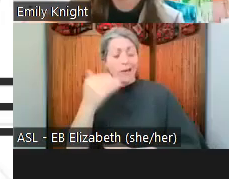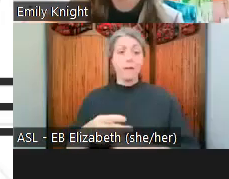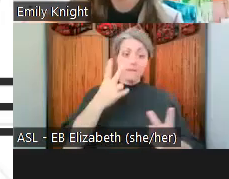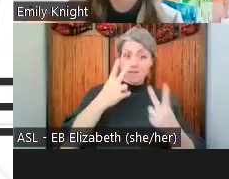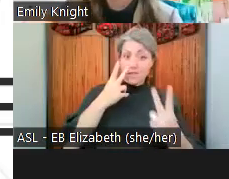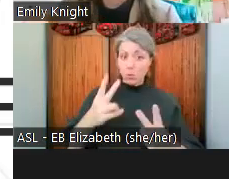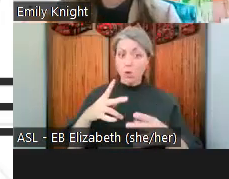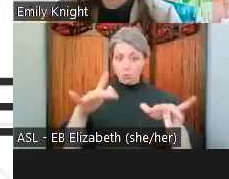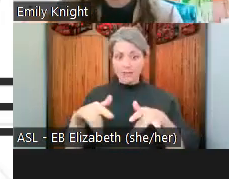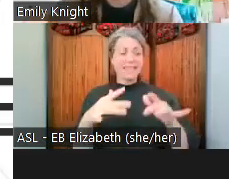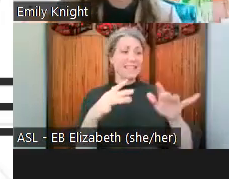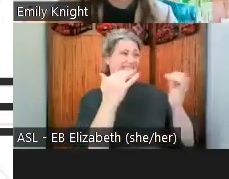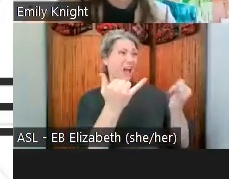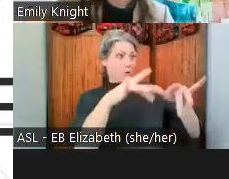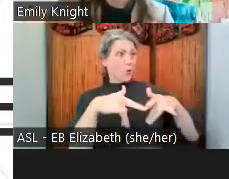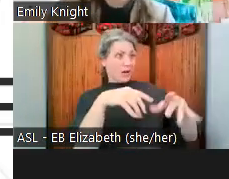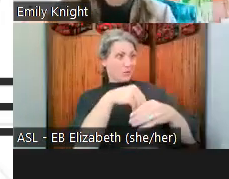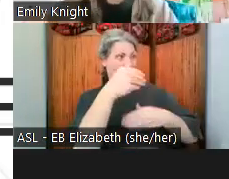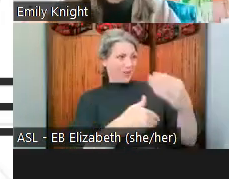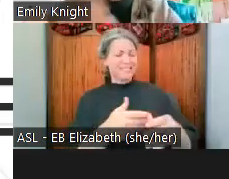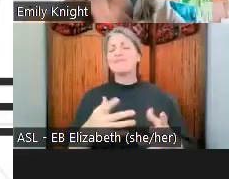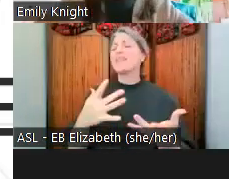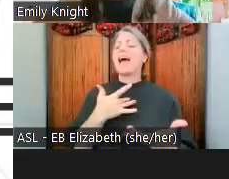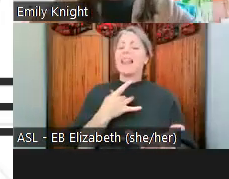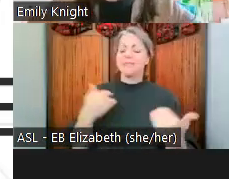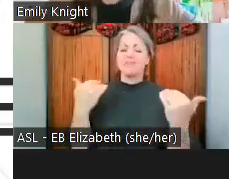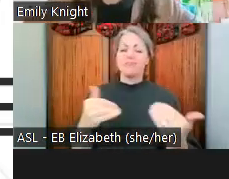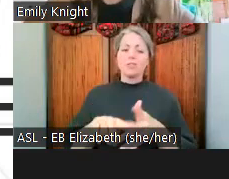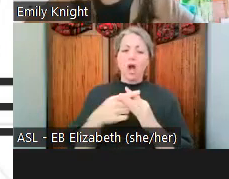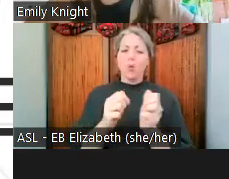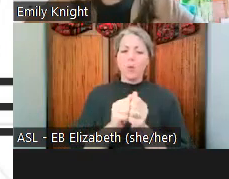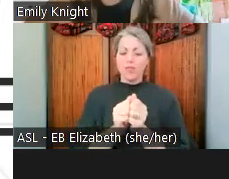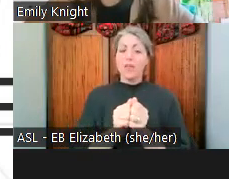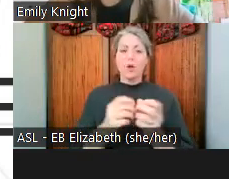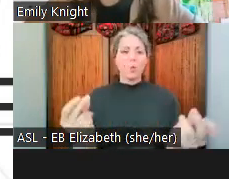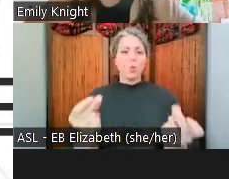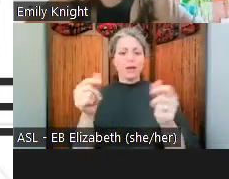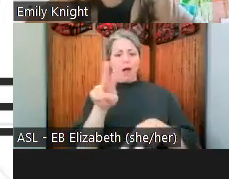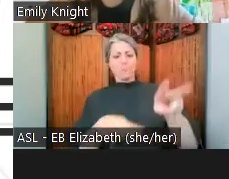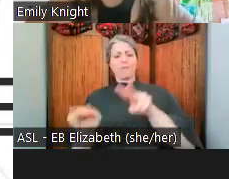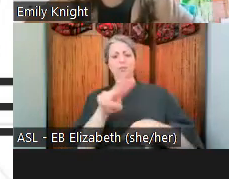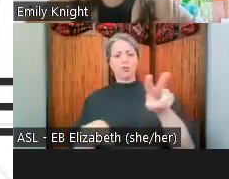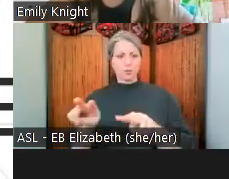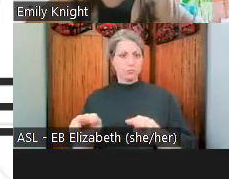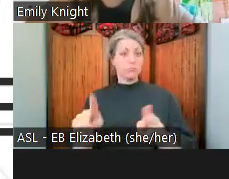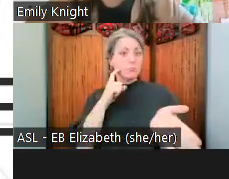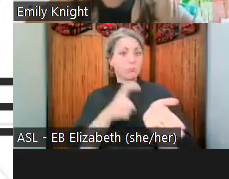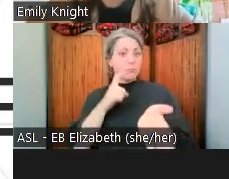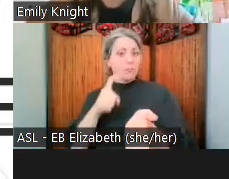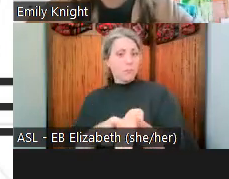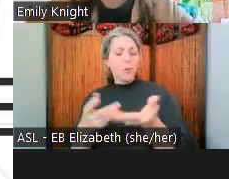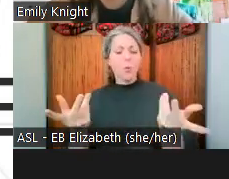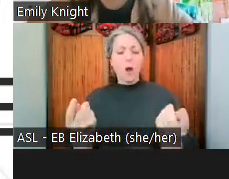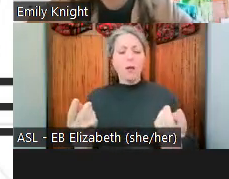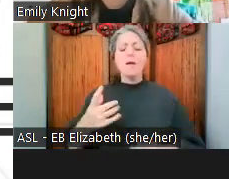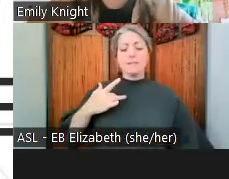processing in autism. And I'd like to start just with a quick observation that sensory processing